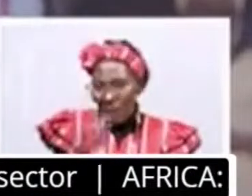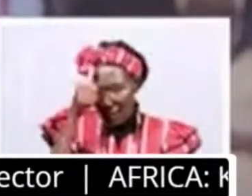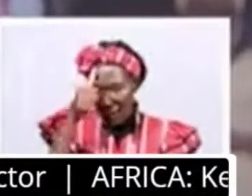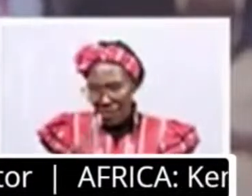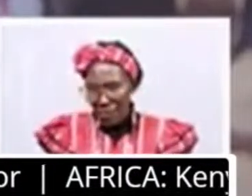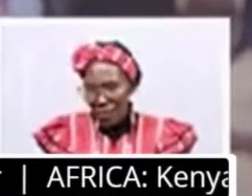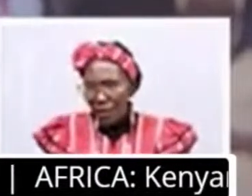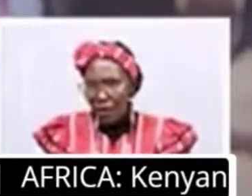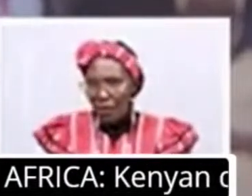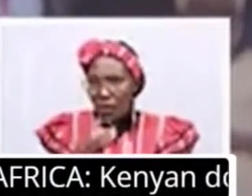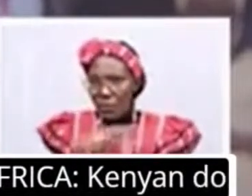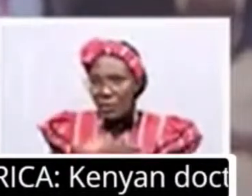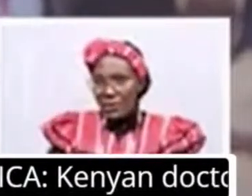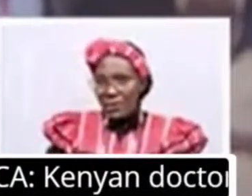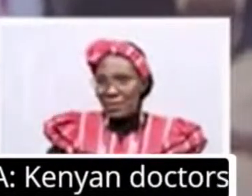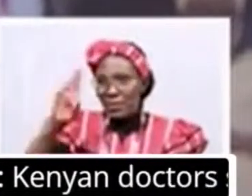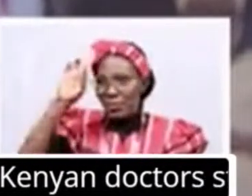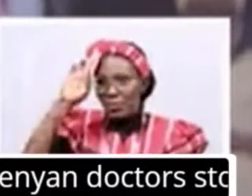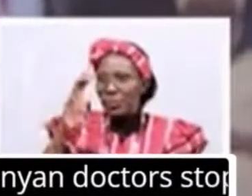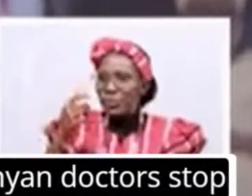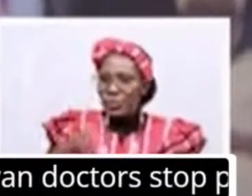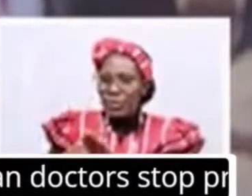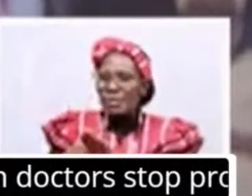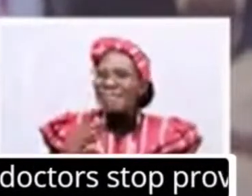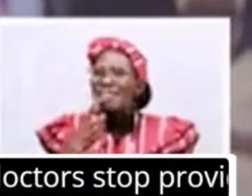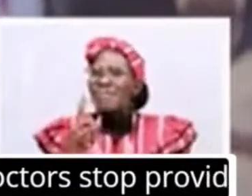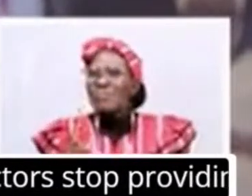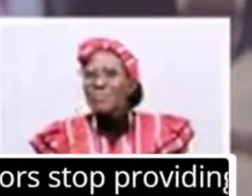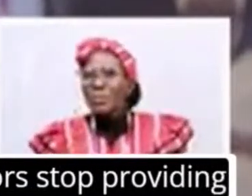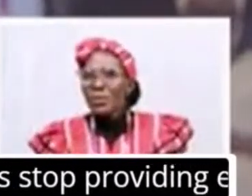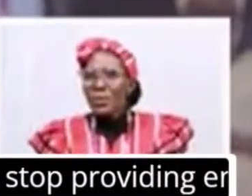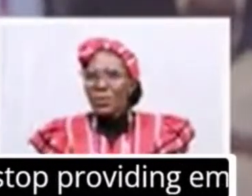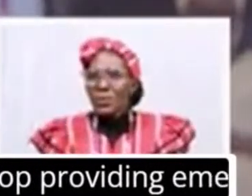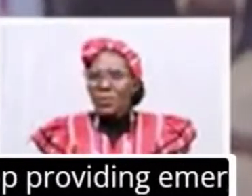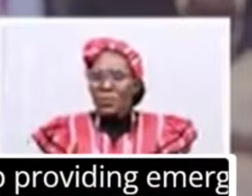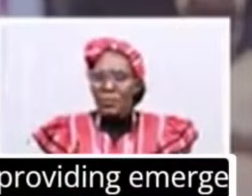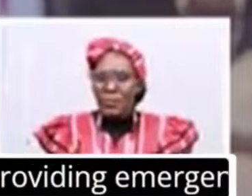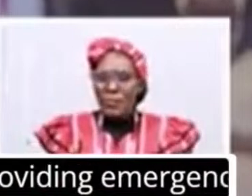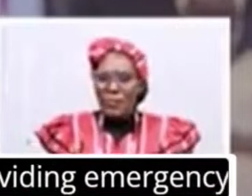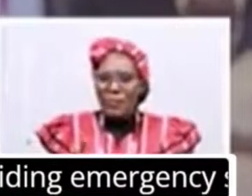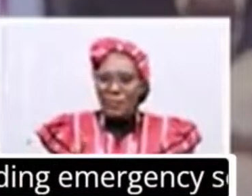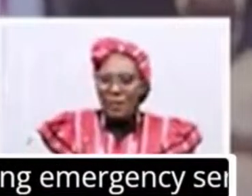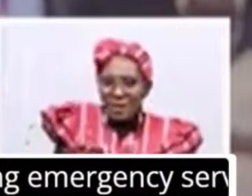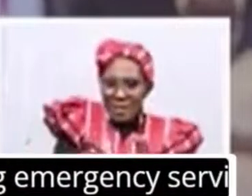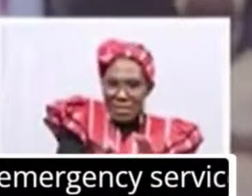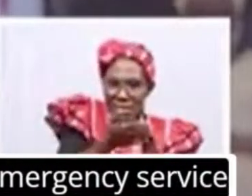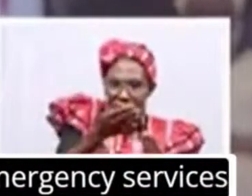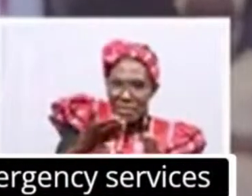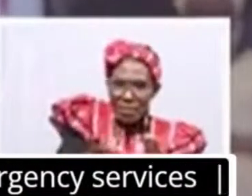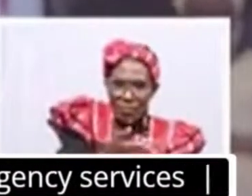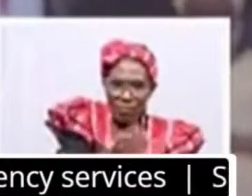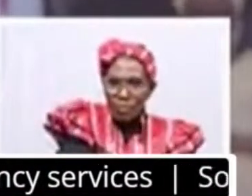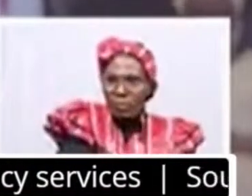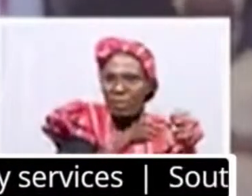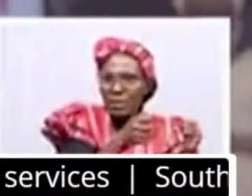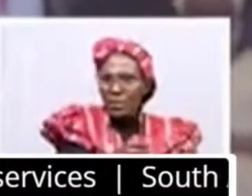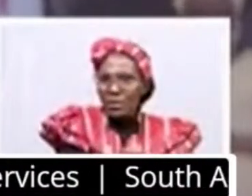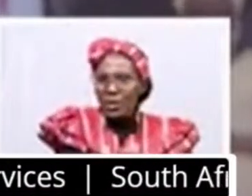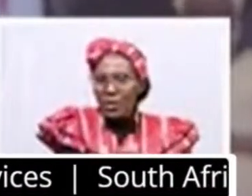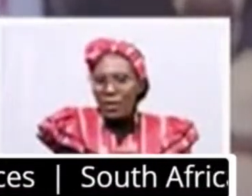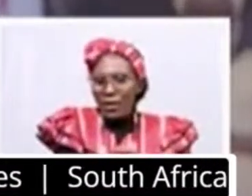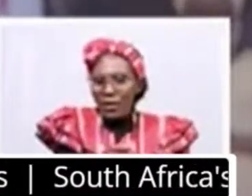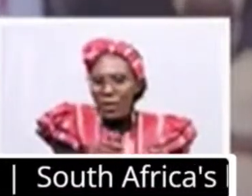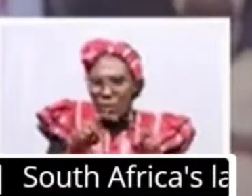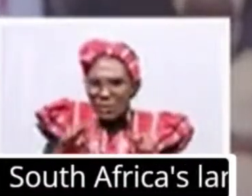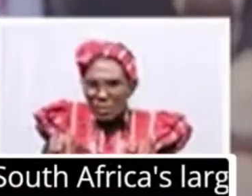as President Gaingo used to say, it is easy to destroy what was taking a